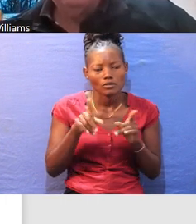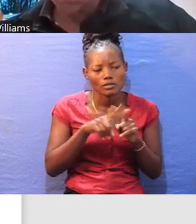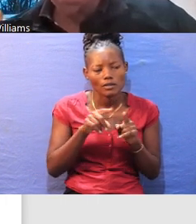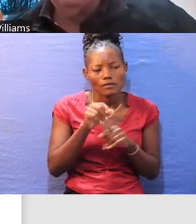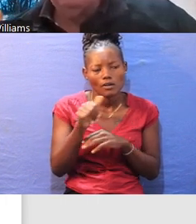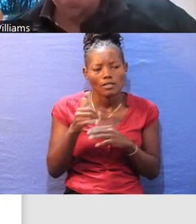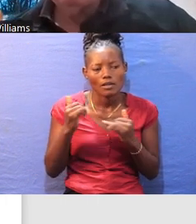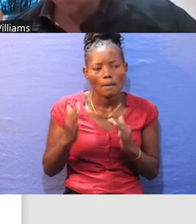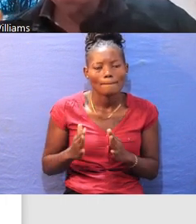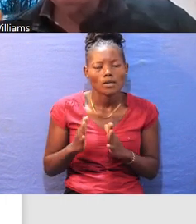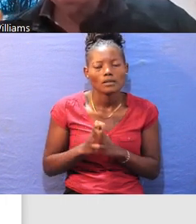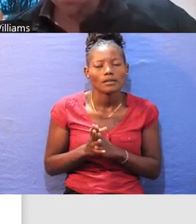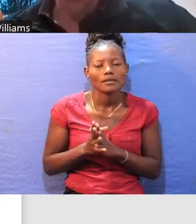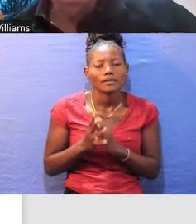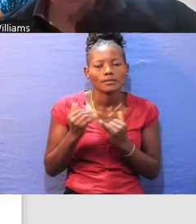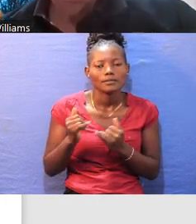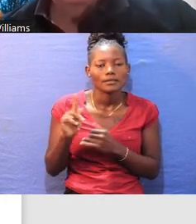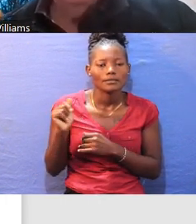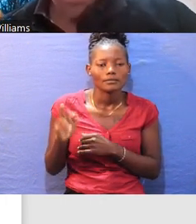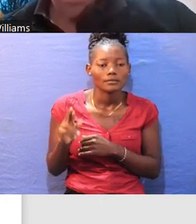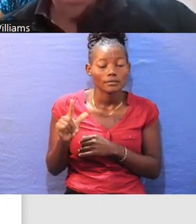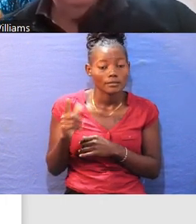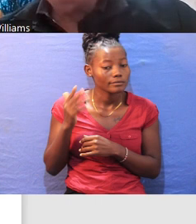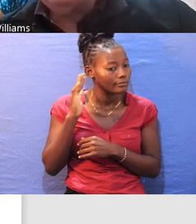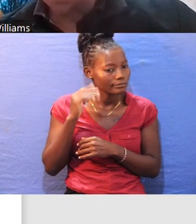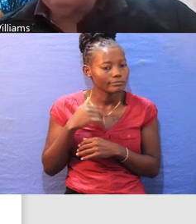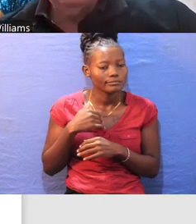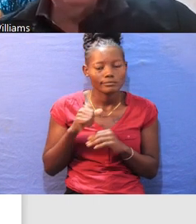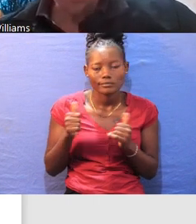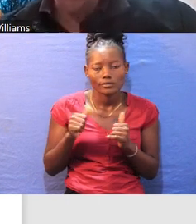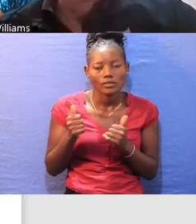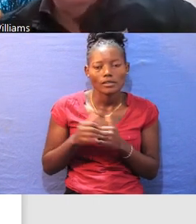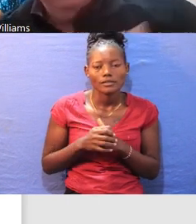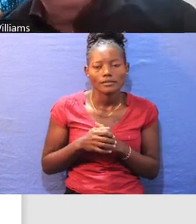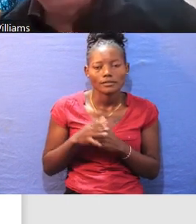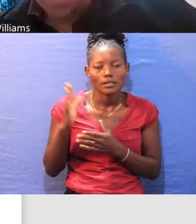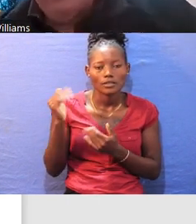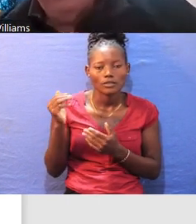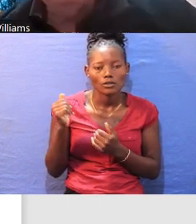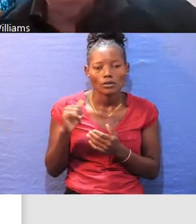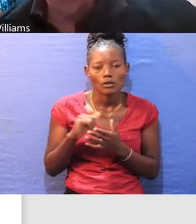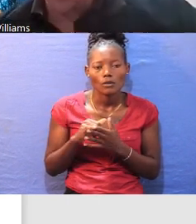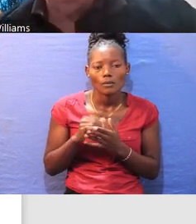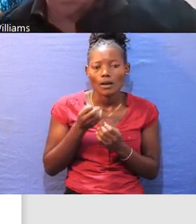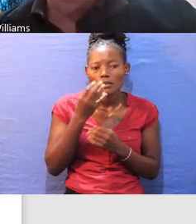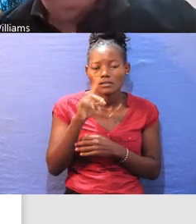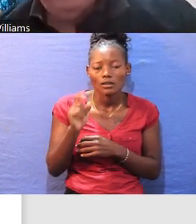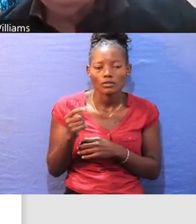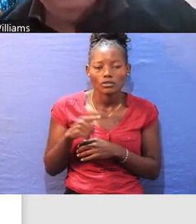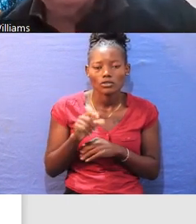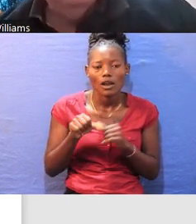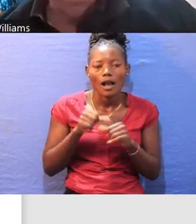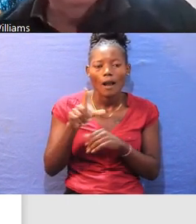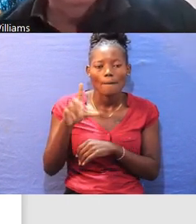So Kyle, you still with me? I'm here. Okay. I hope that answers that question. About LeBron, LeBron's a